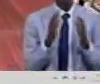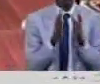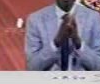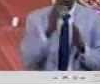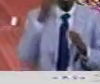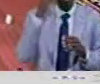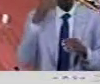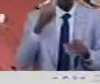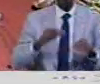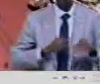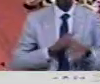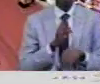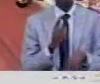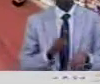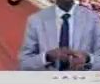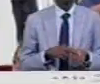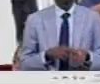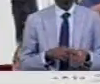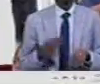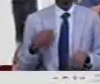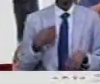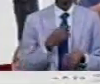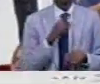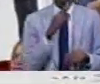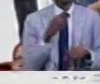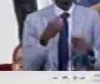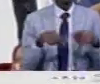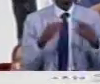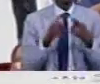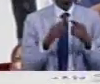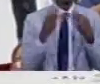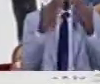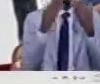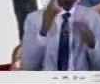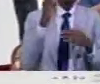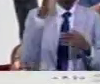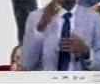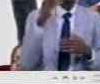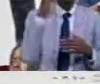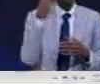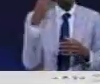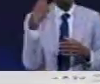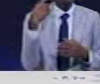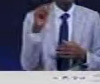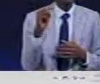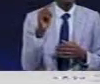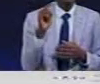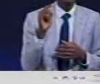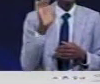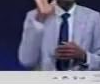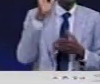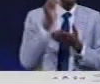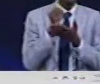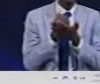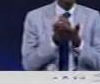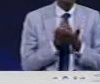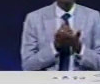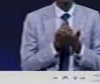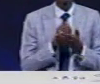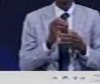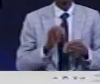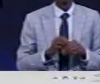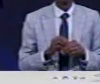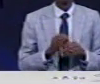in all war prevailing nations. And we are going to tell God, manifest yourself in all